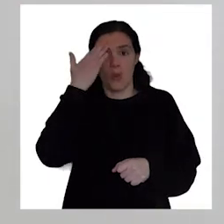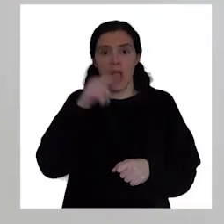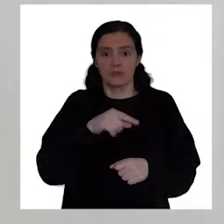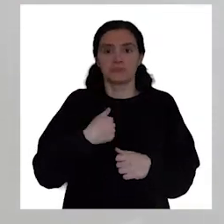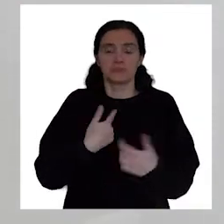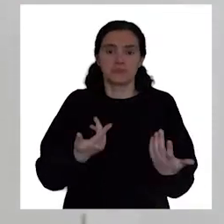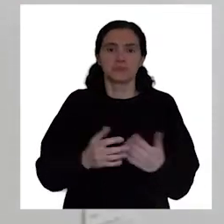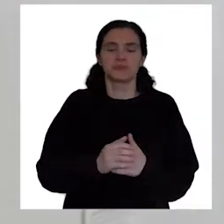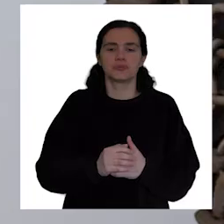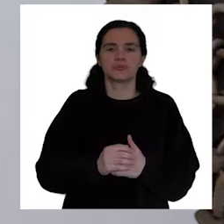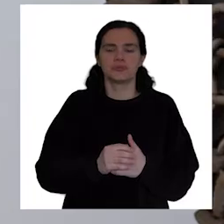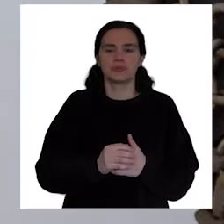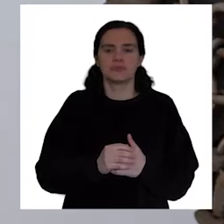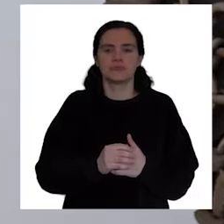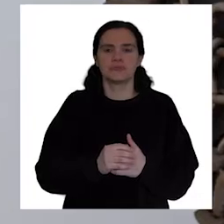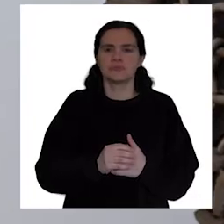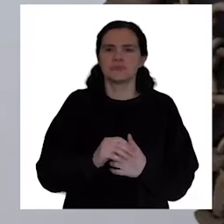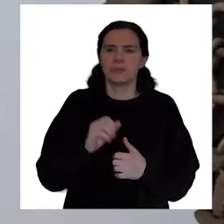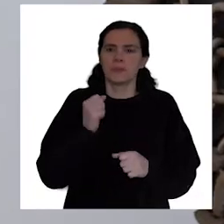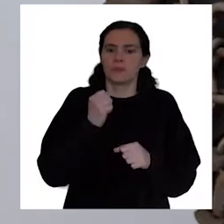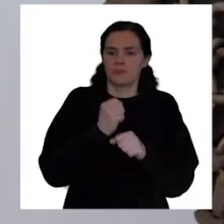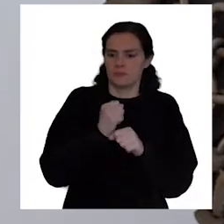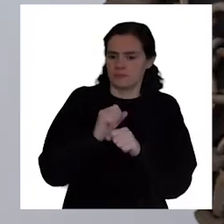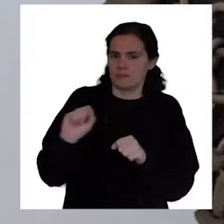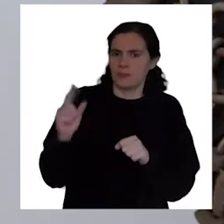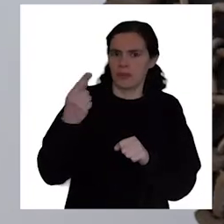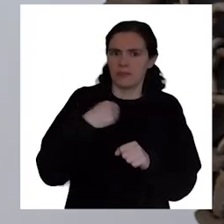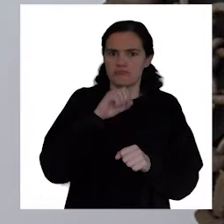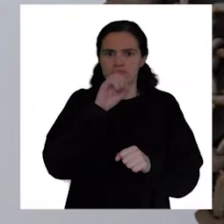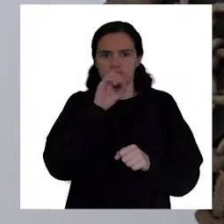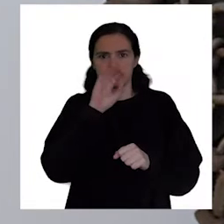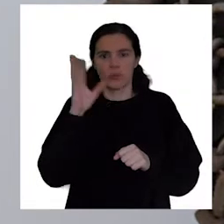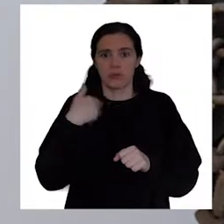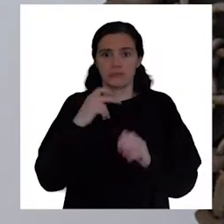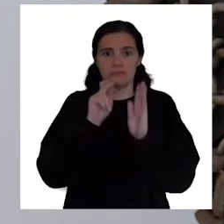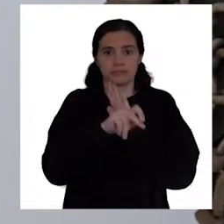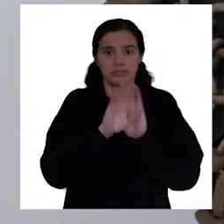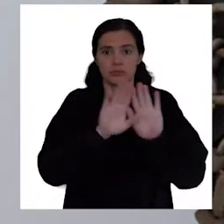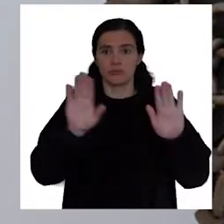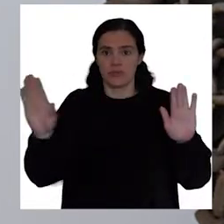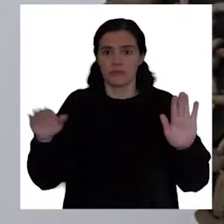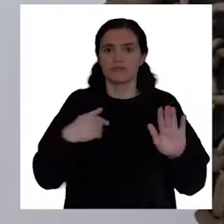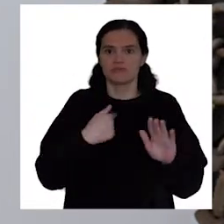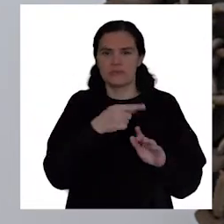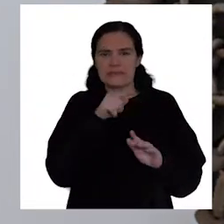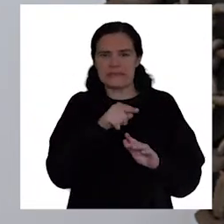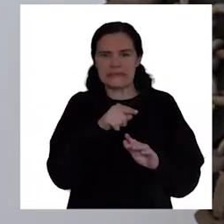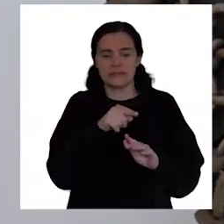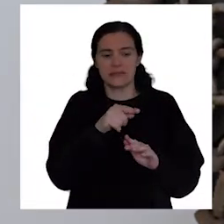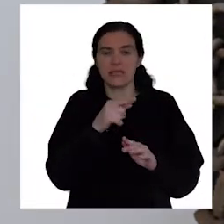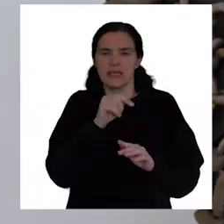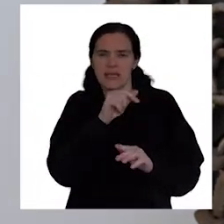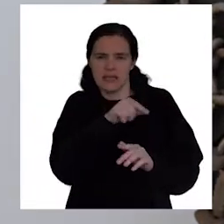consider as the first work to contemplate when you enter the exhibition, as I think in many ways